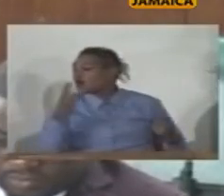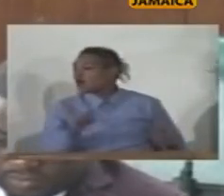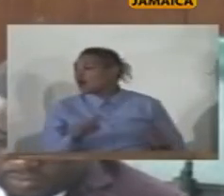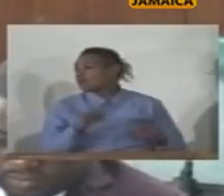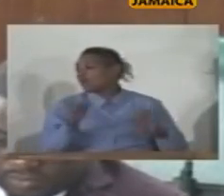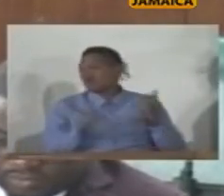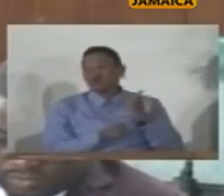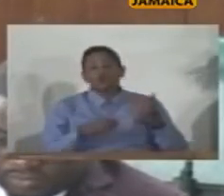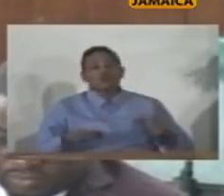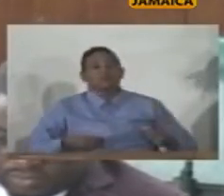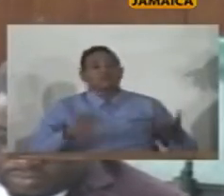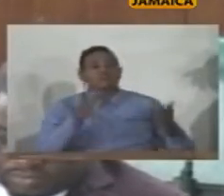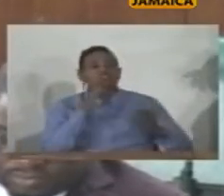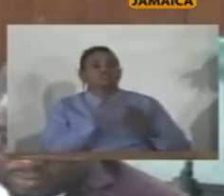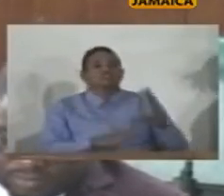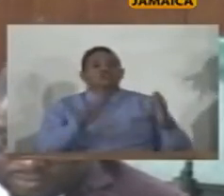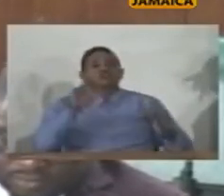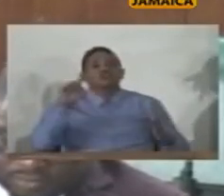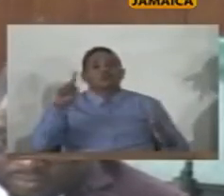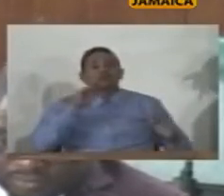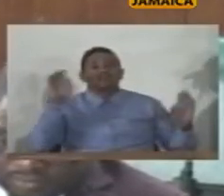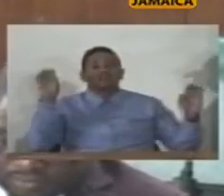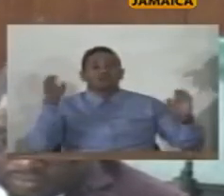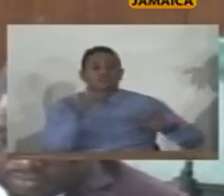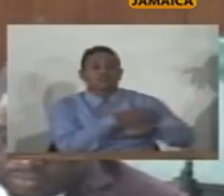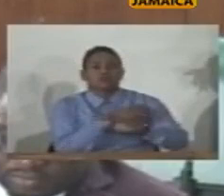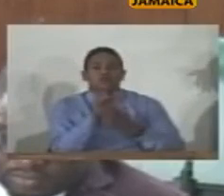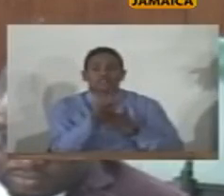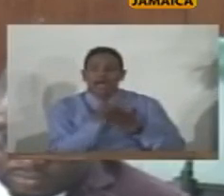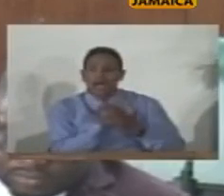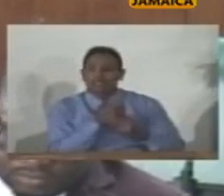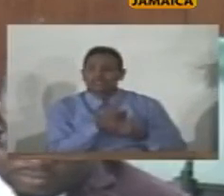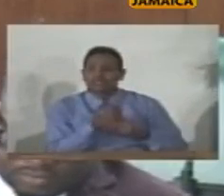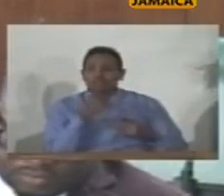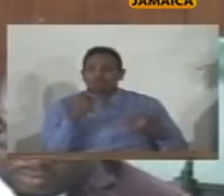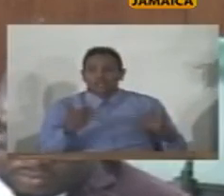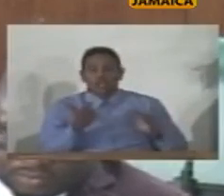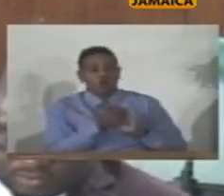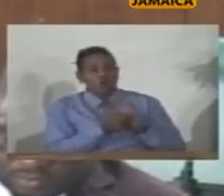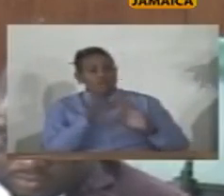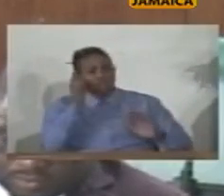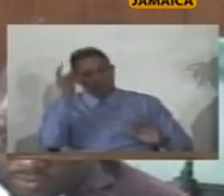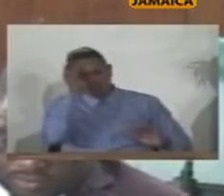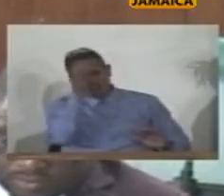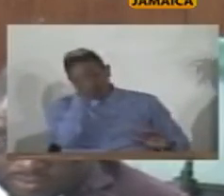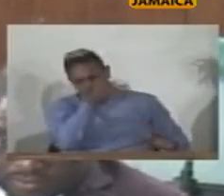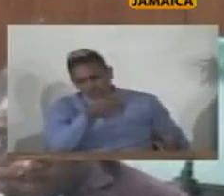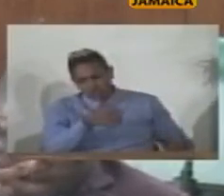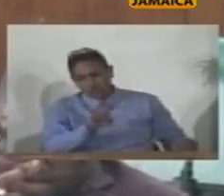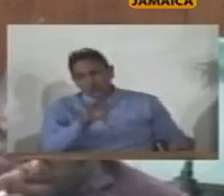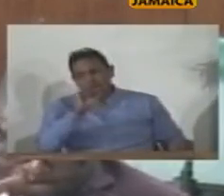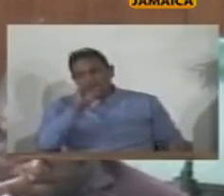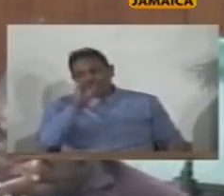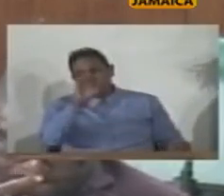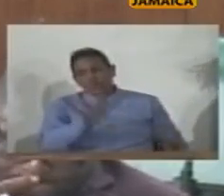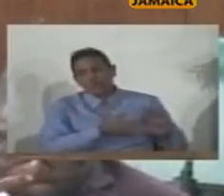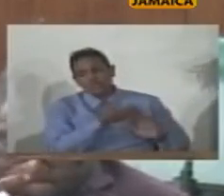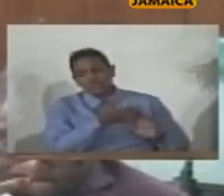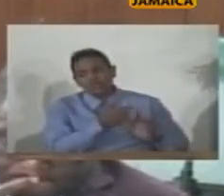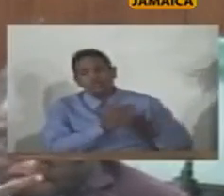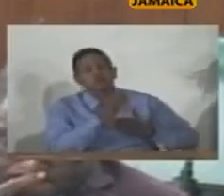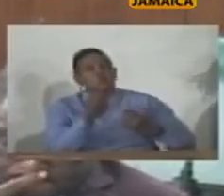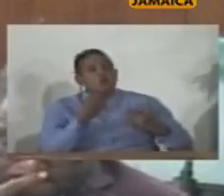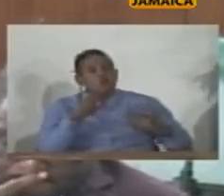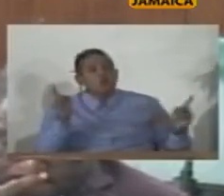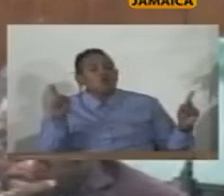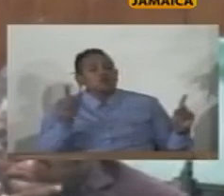the provisions of Section 3(1) of the Emergency Powers Act, it is lawful for the Governor General, during a state of public emergency by order,